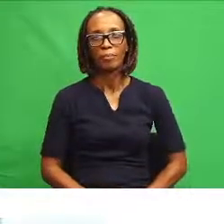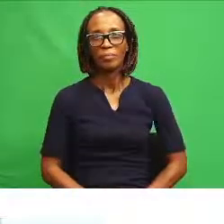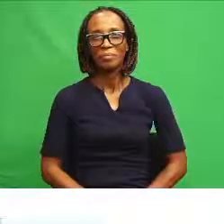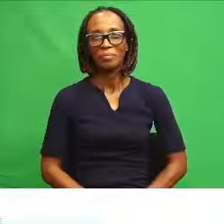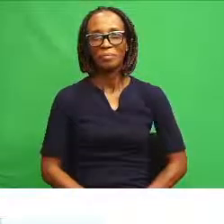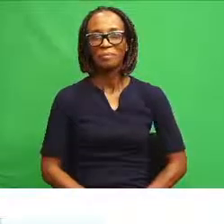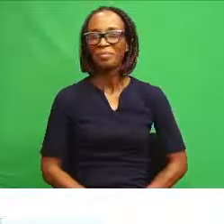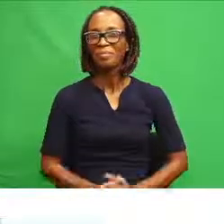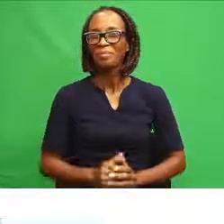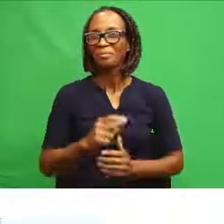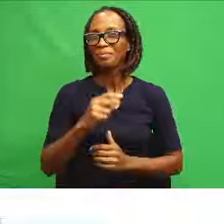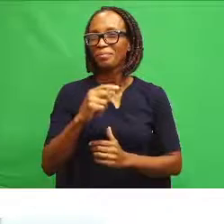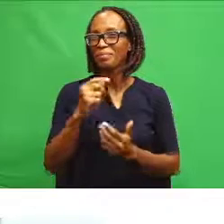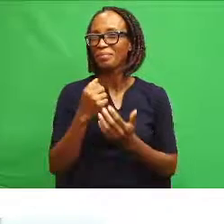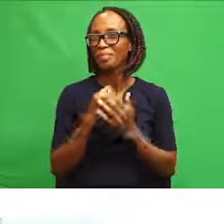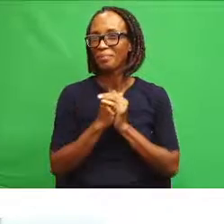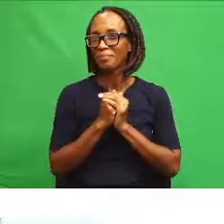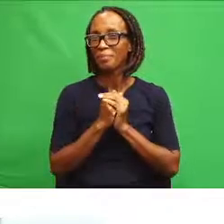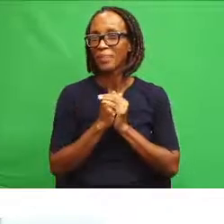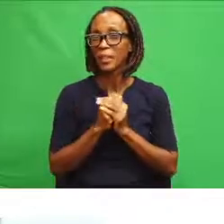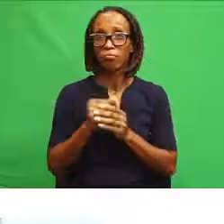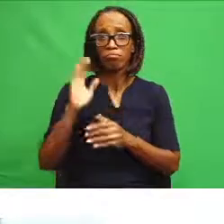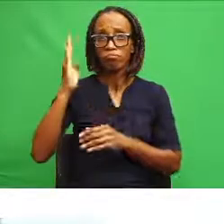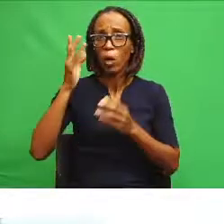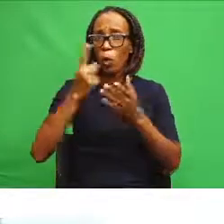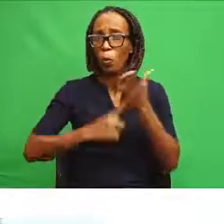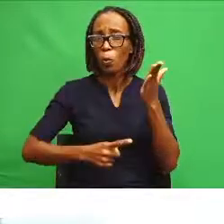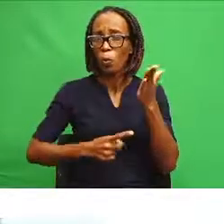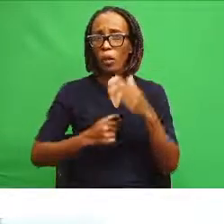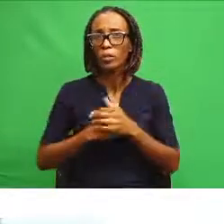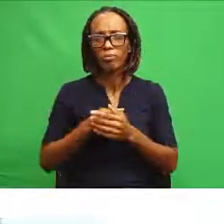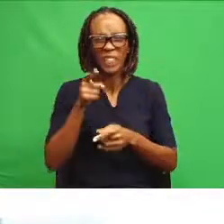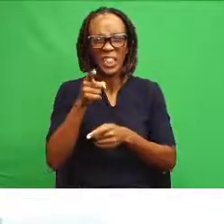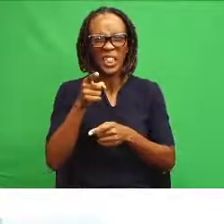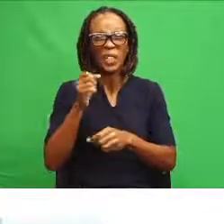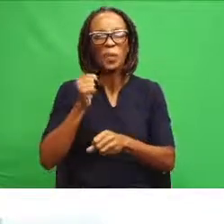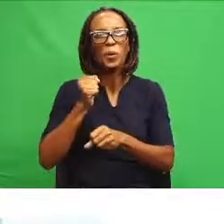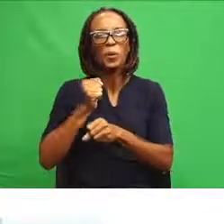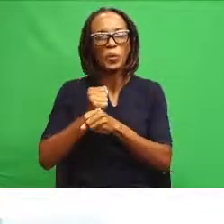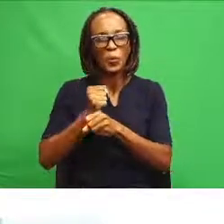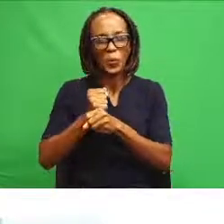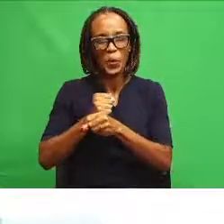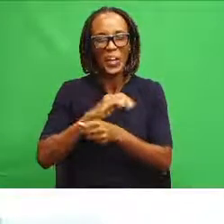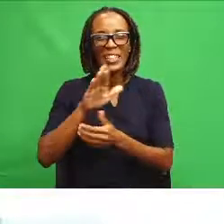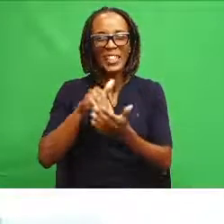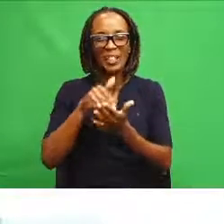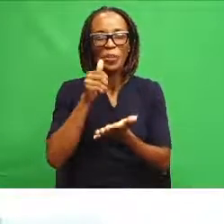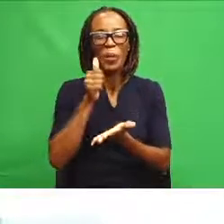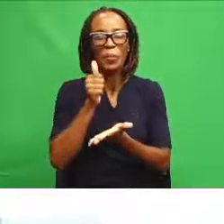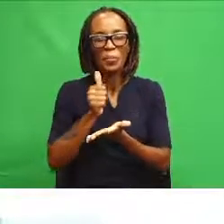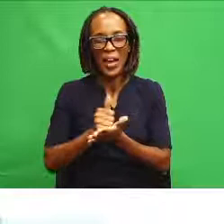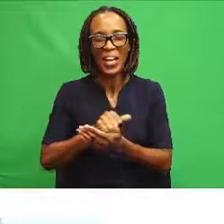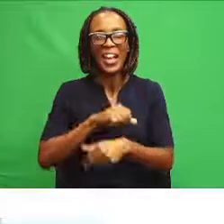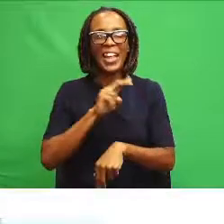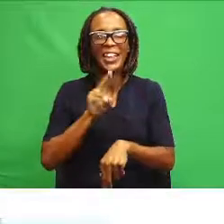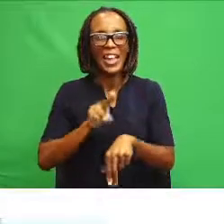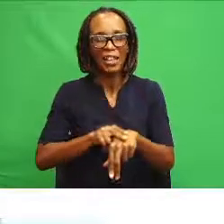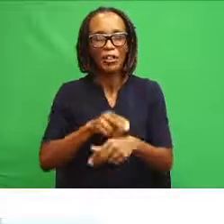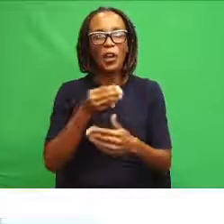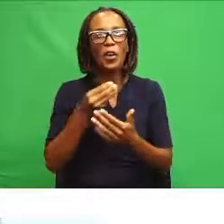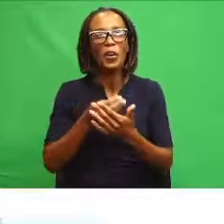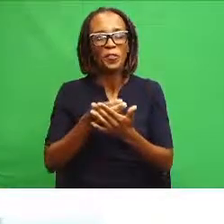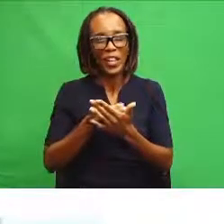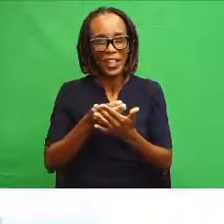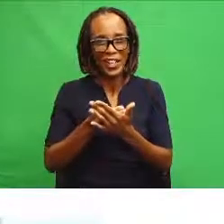That is Mr. Garth Thomas, and he is the facilitator of the Central Bank's National Financial Literacy Program. He is back